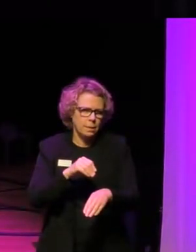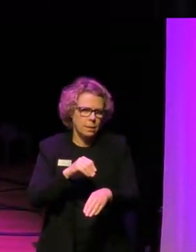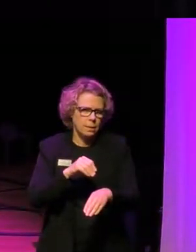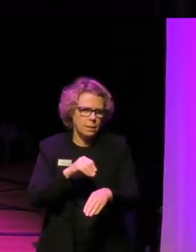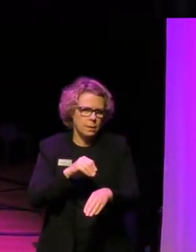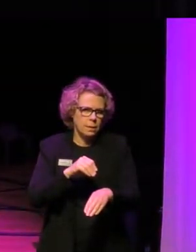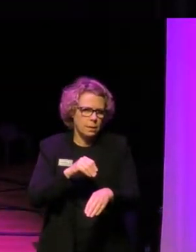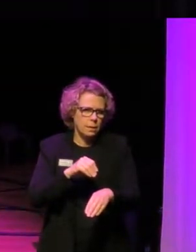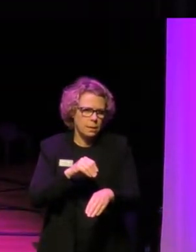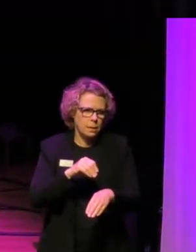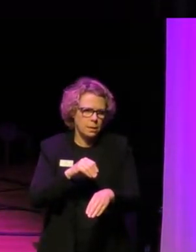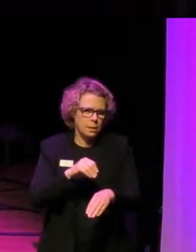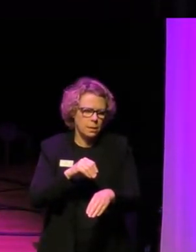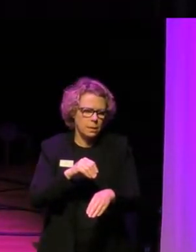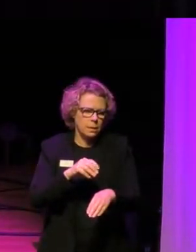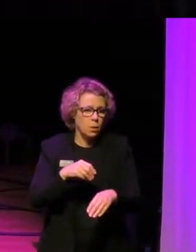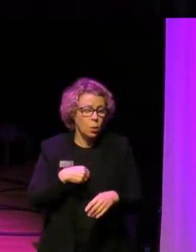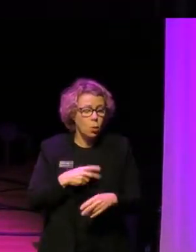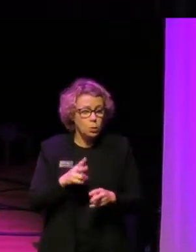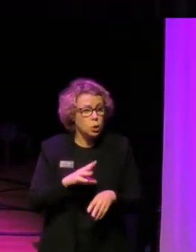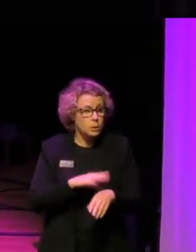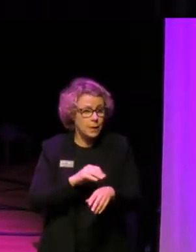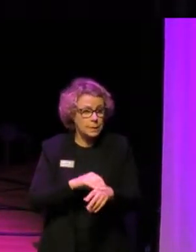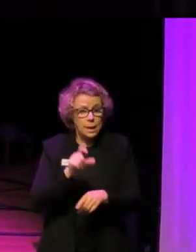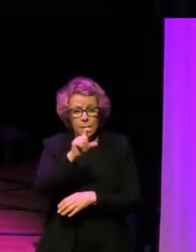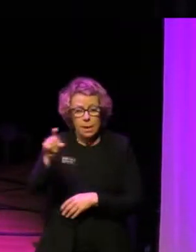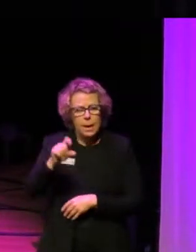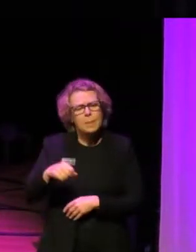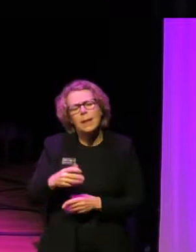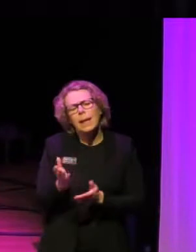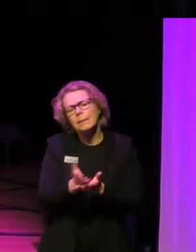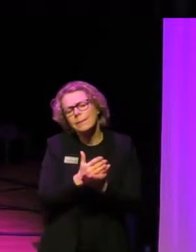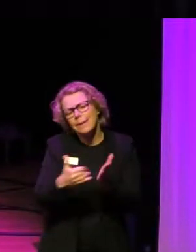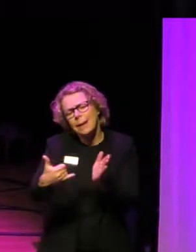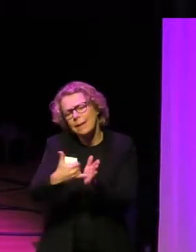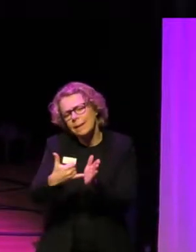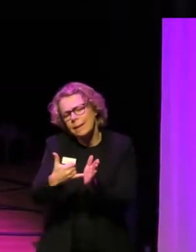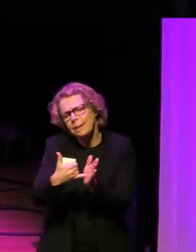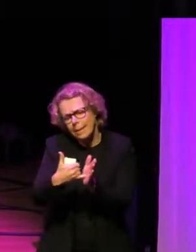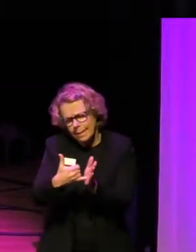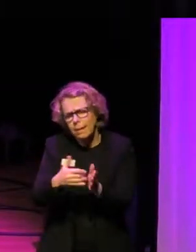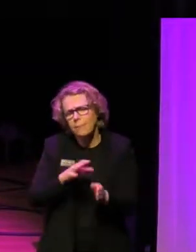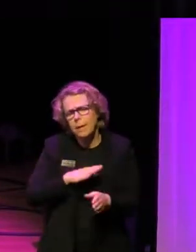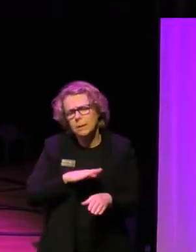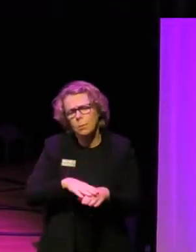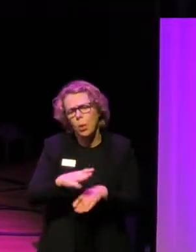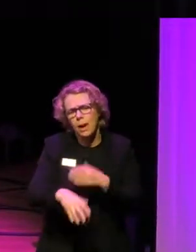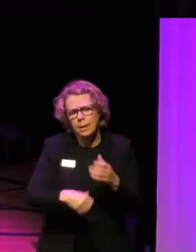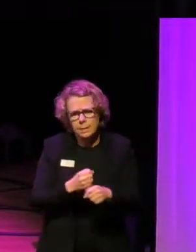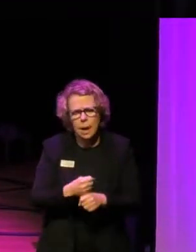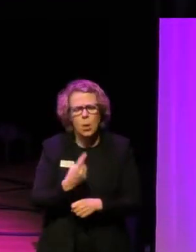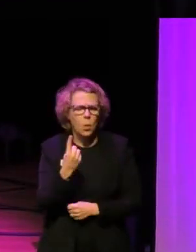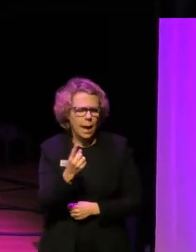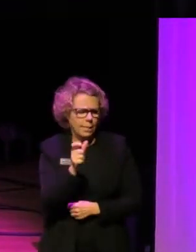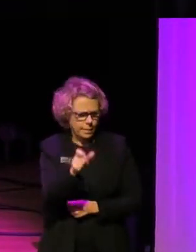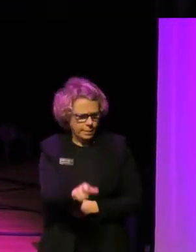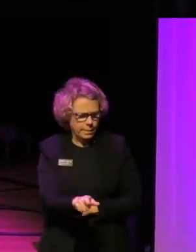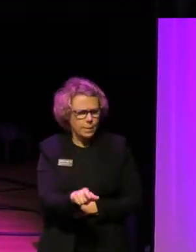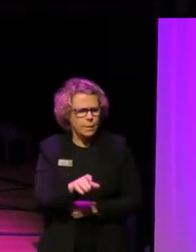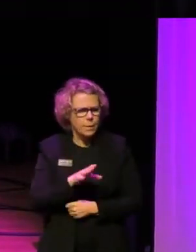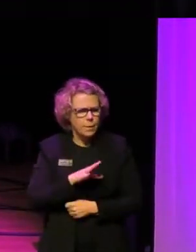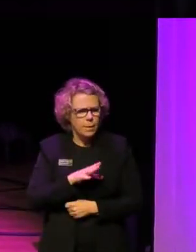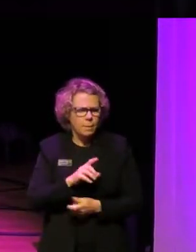Swedish subtitles as well. But part of the conversation was held in English. One of the people who was